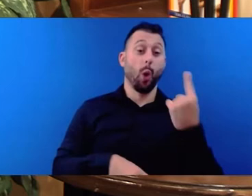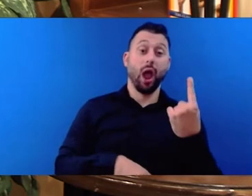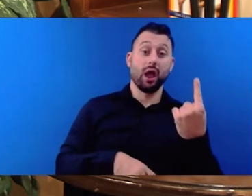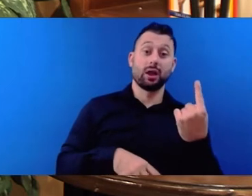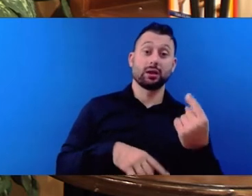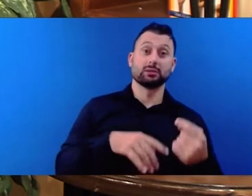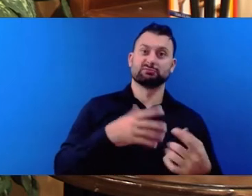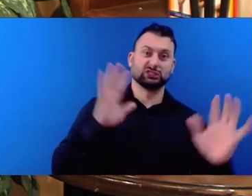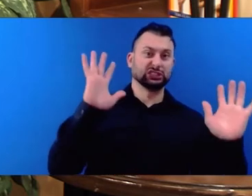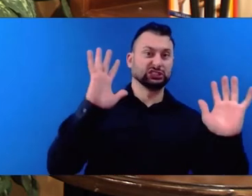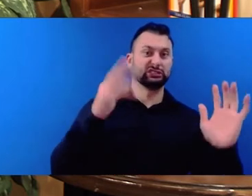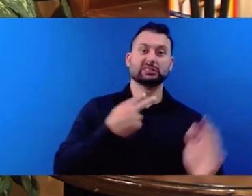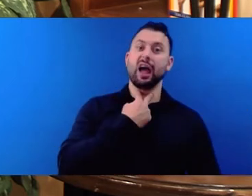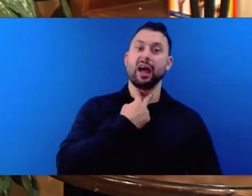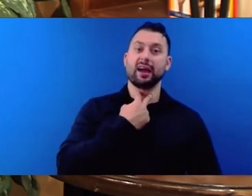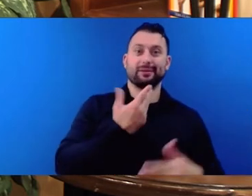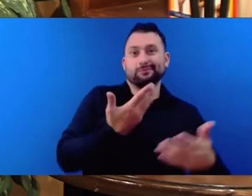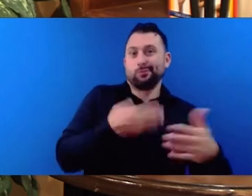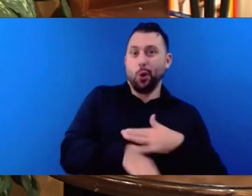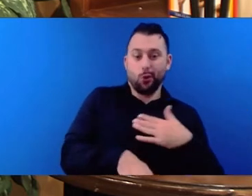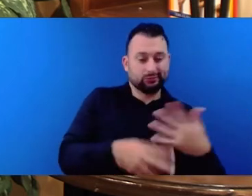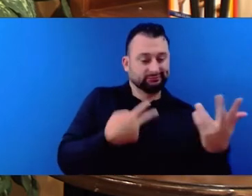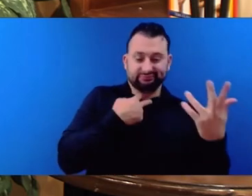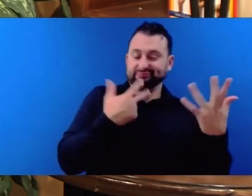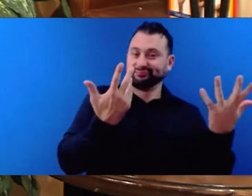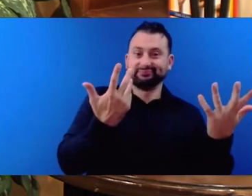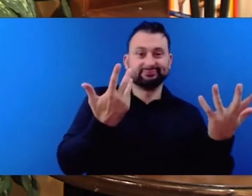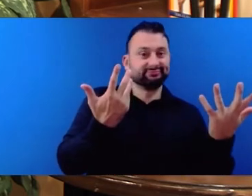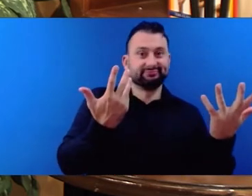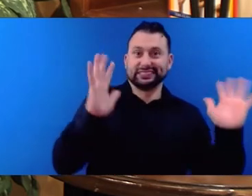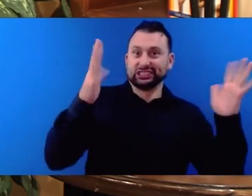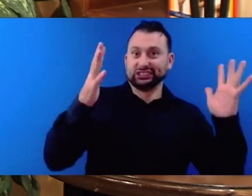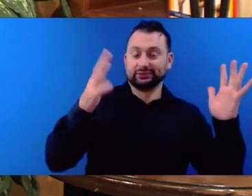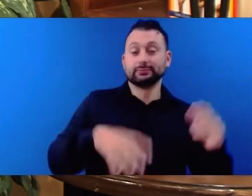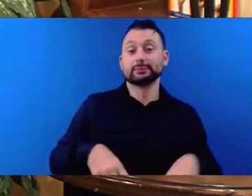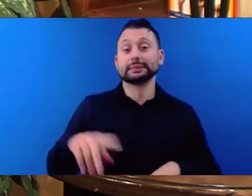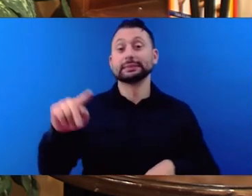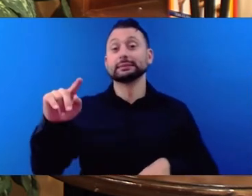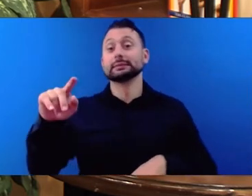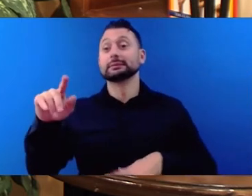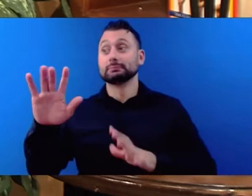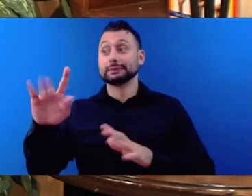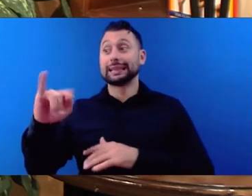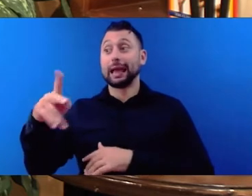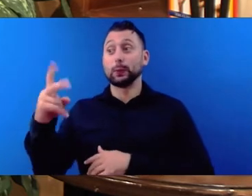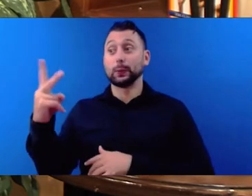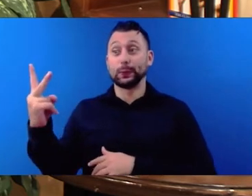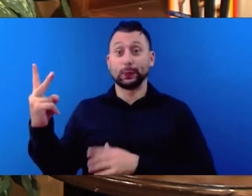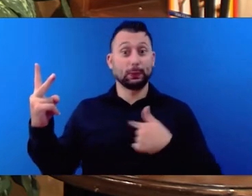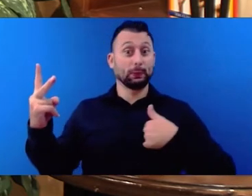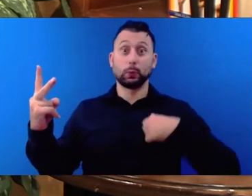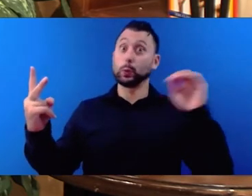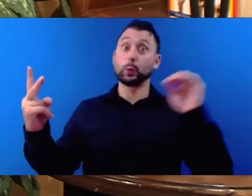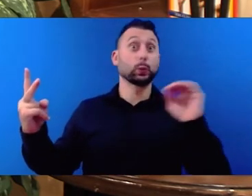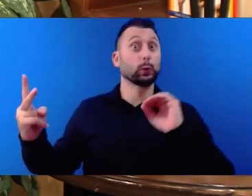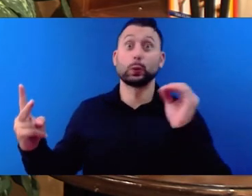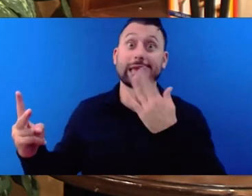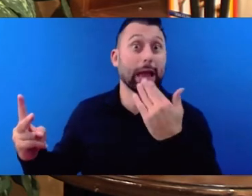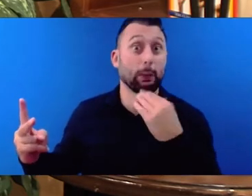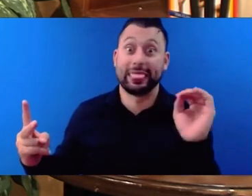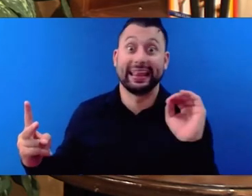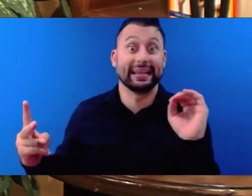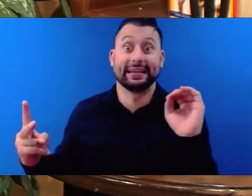you can help prevent, like I just said, others you cannot. So things that you cannot prevent, I'll start with that. Age.